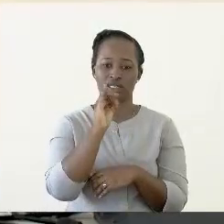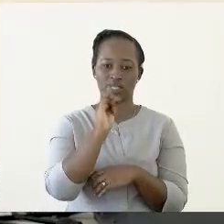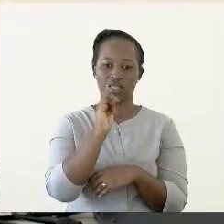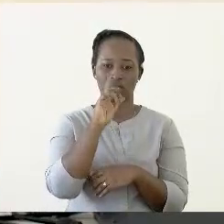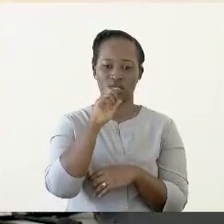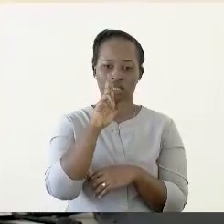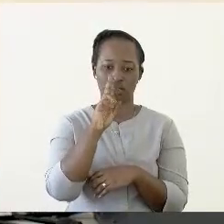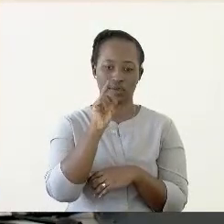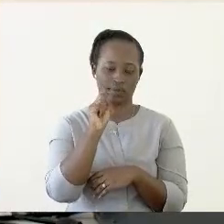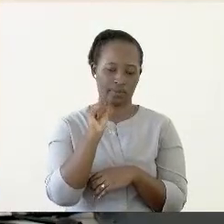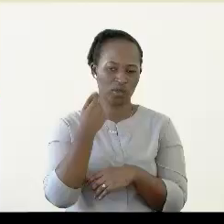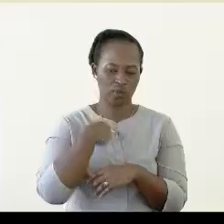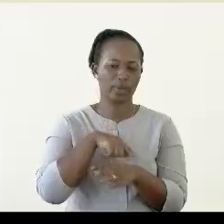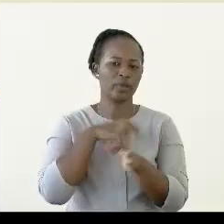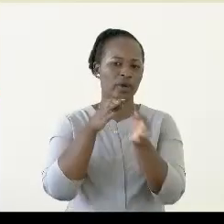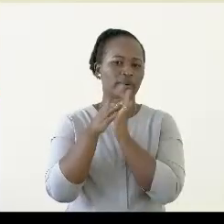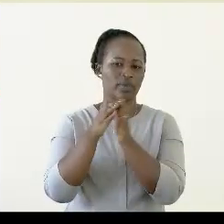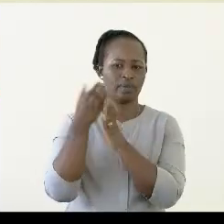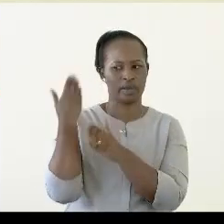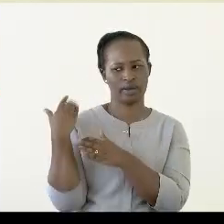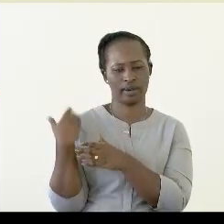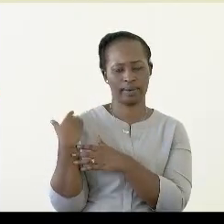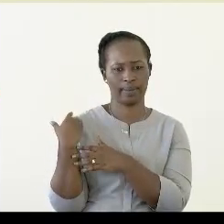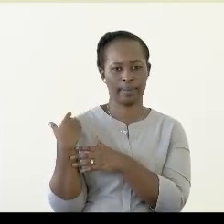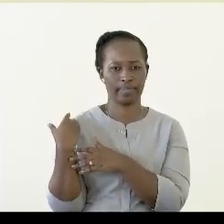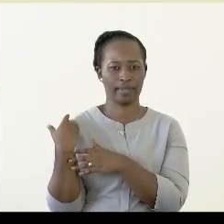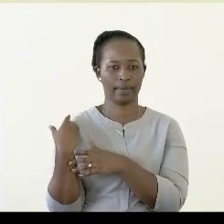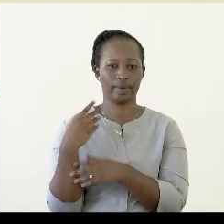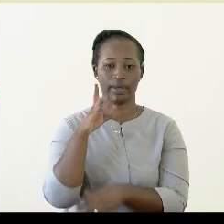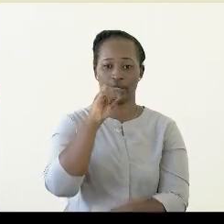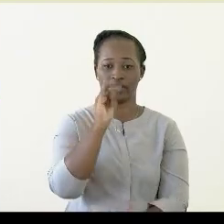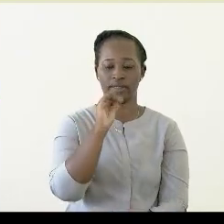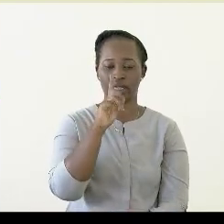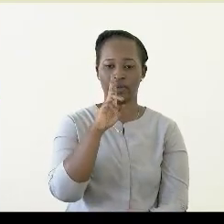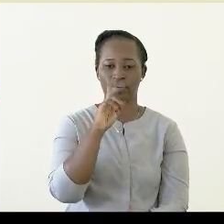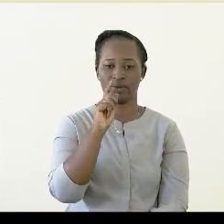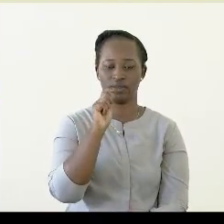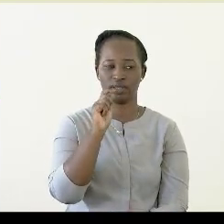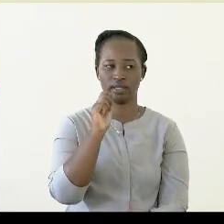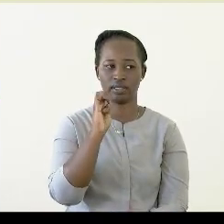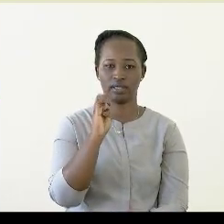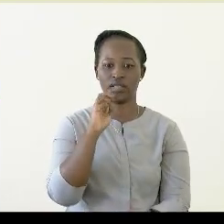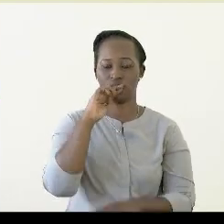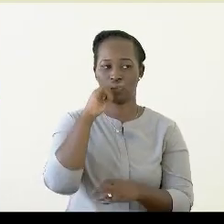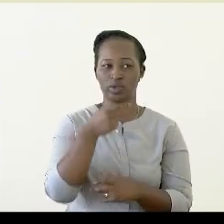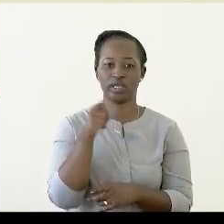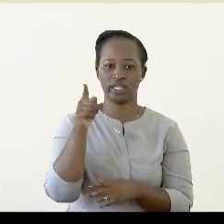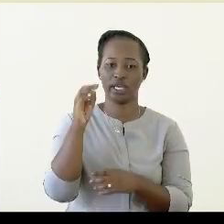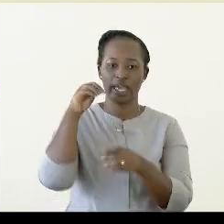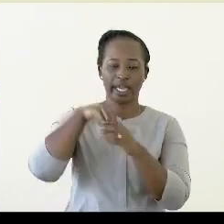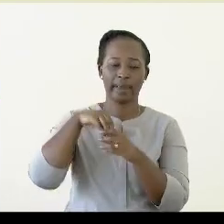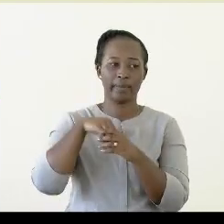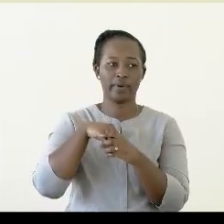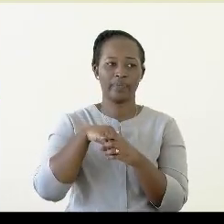this in the previous lessons. So a dilute solution here is the one which